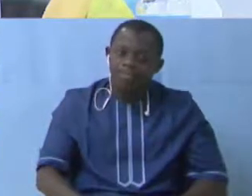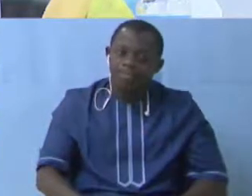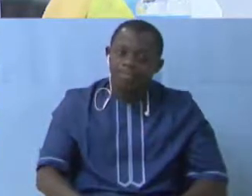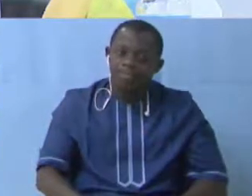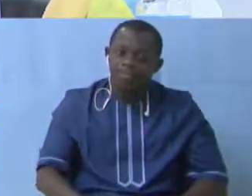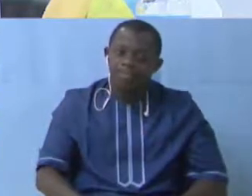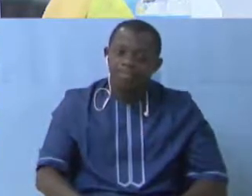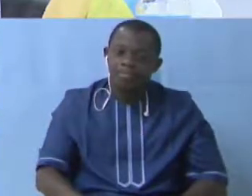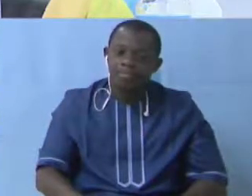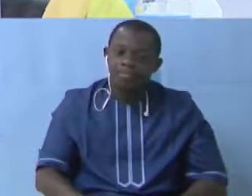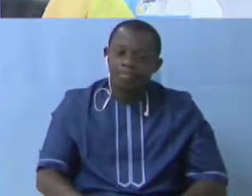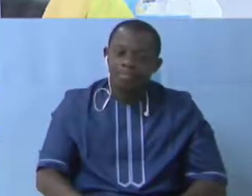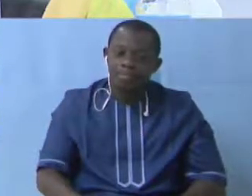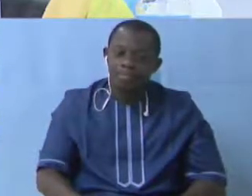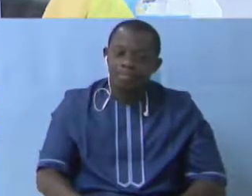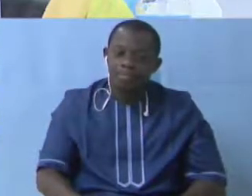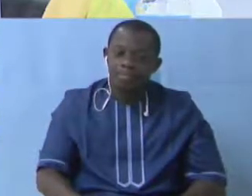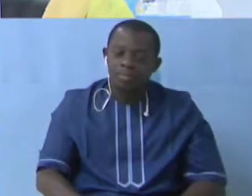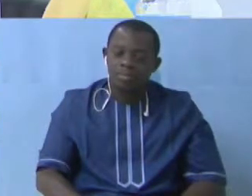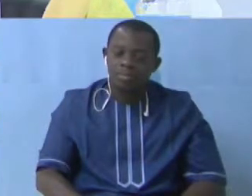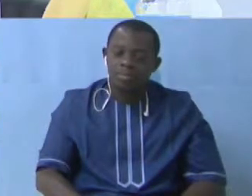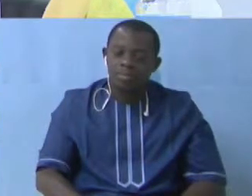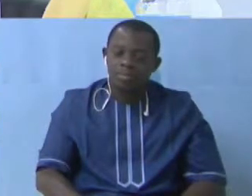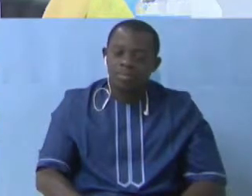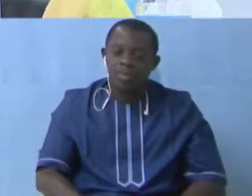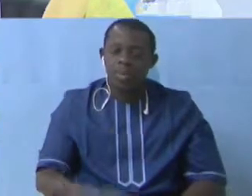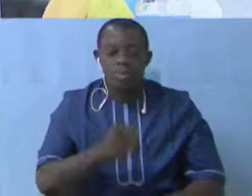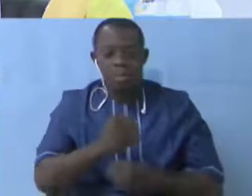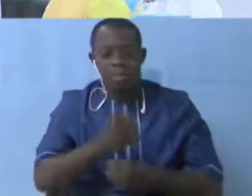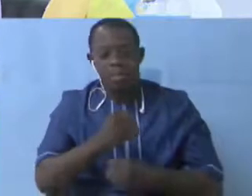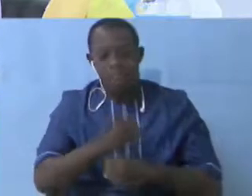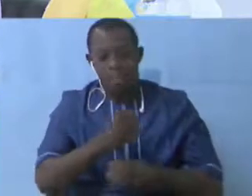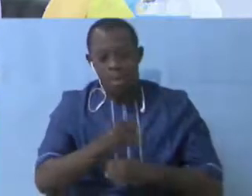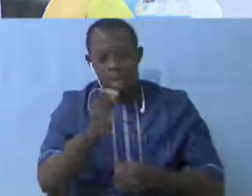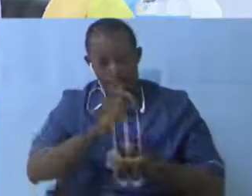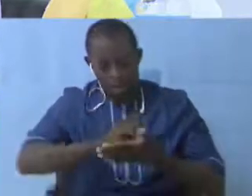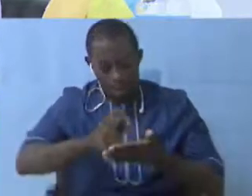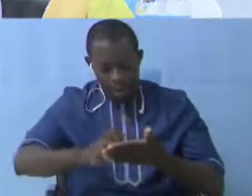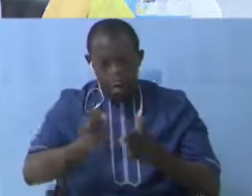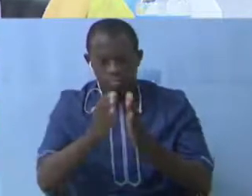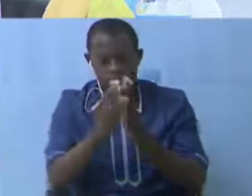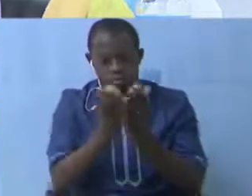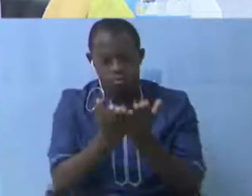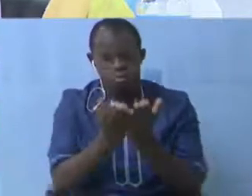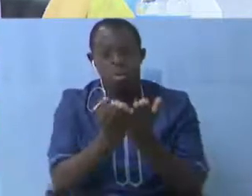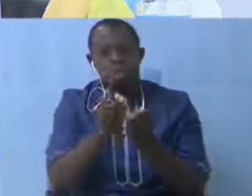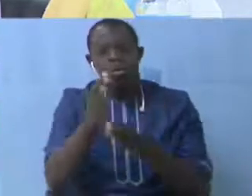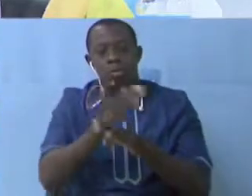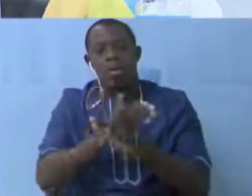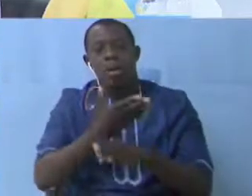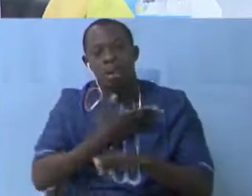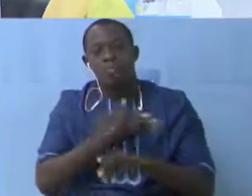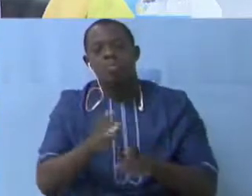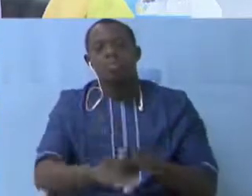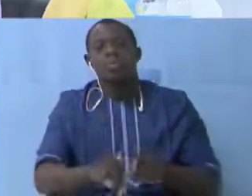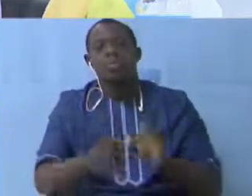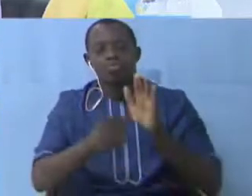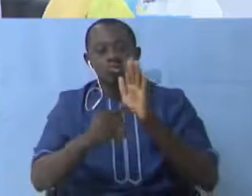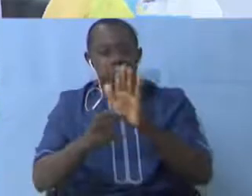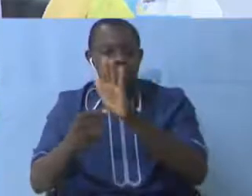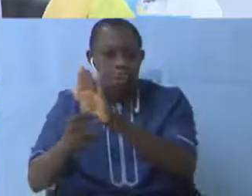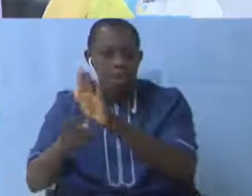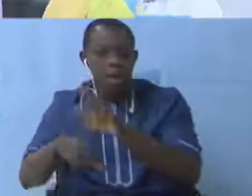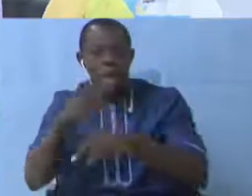We publish a booklet. Ci kayit book bi nga xam ne moom la ñu bind. Highlighting